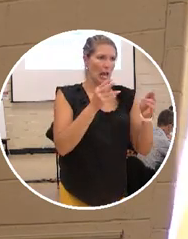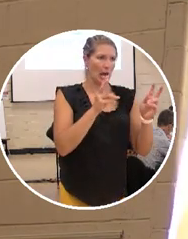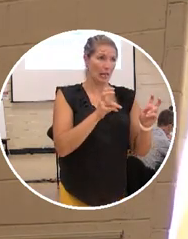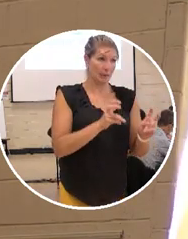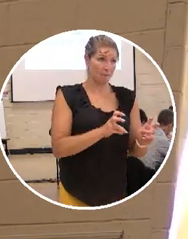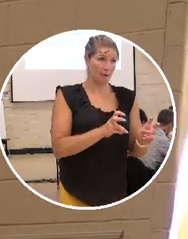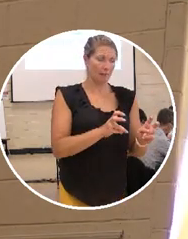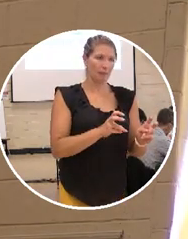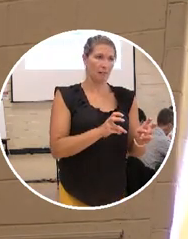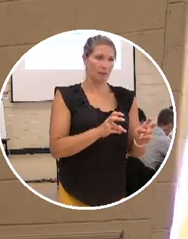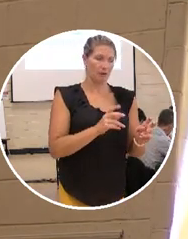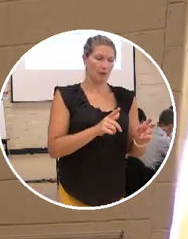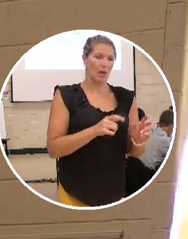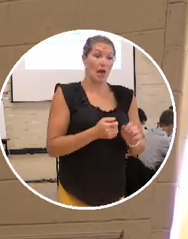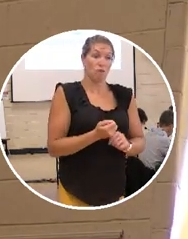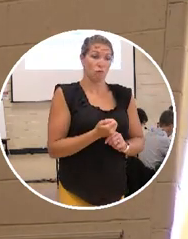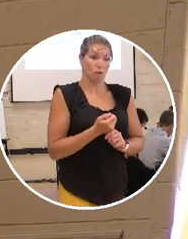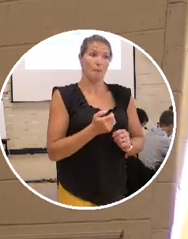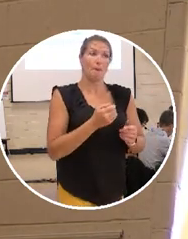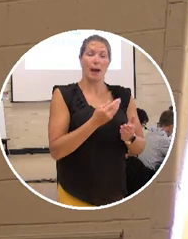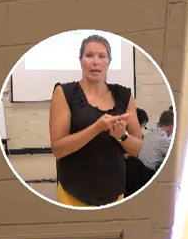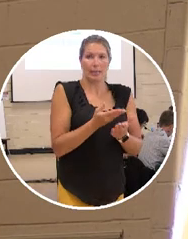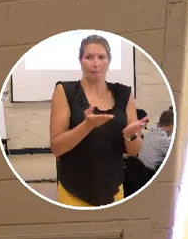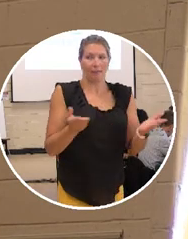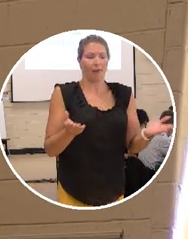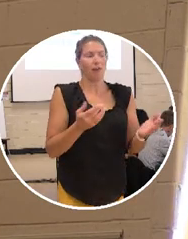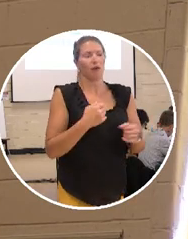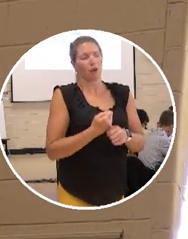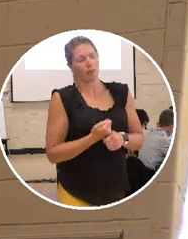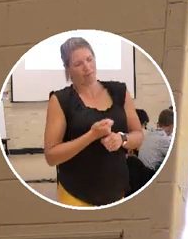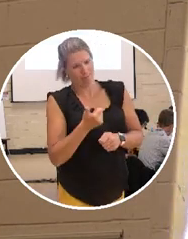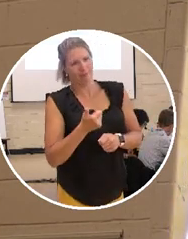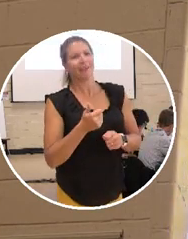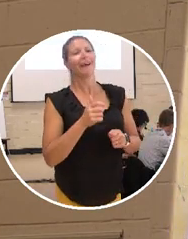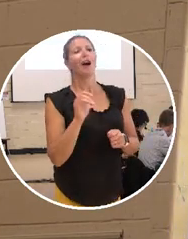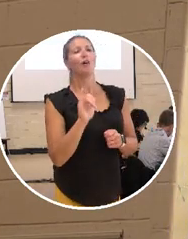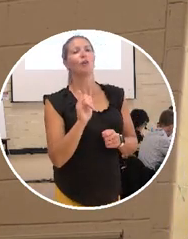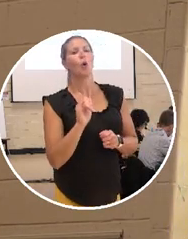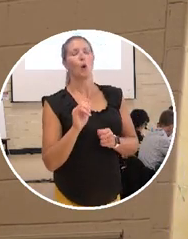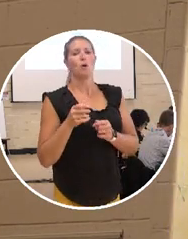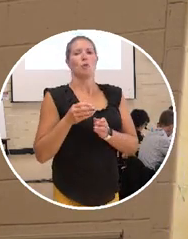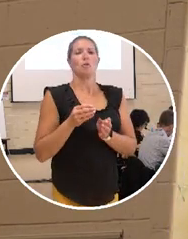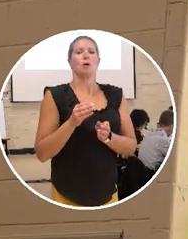And 11, remove reference to risk management matters.